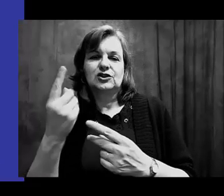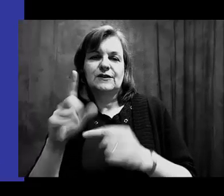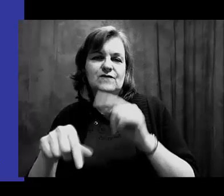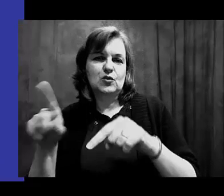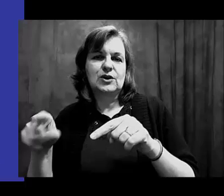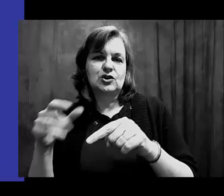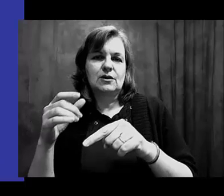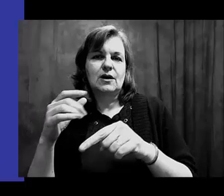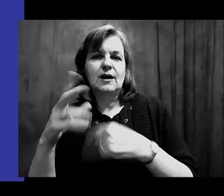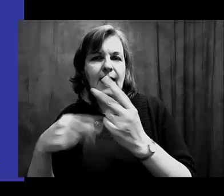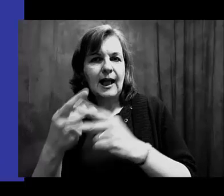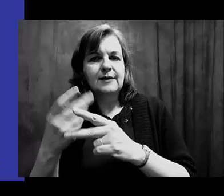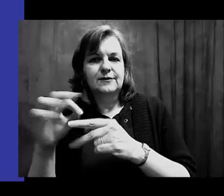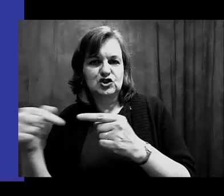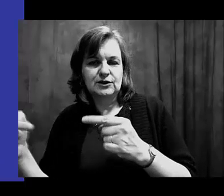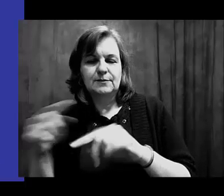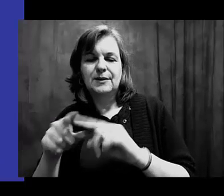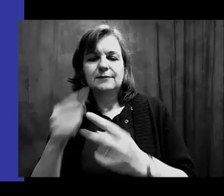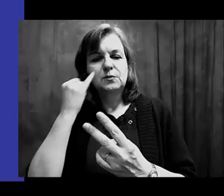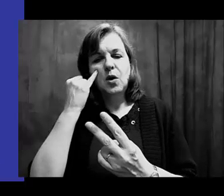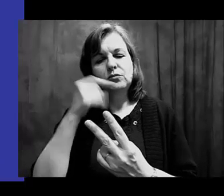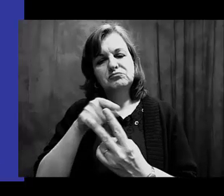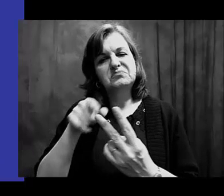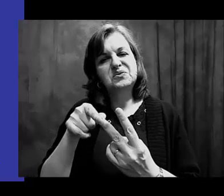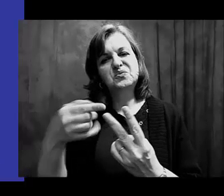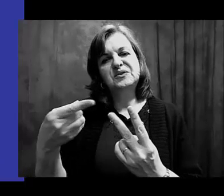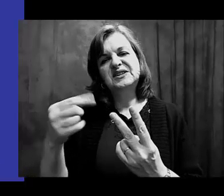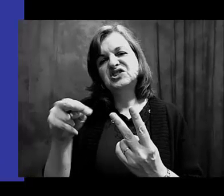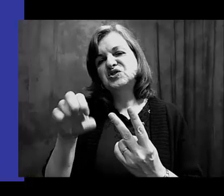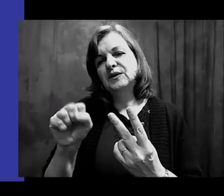right? So if genes are close together